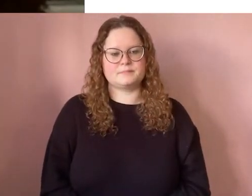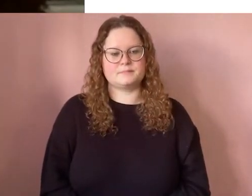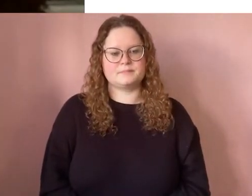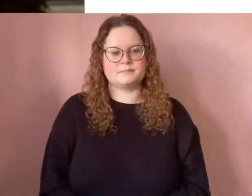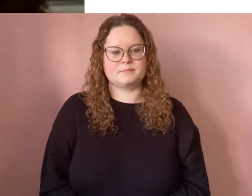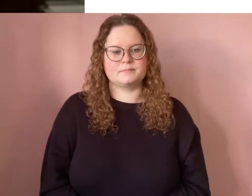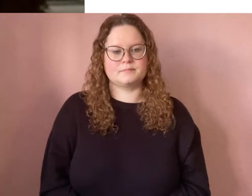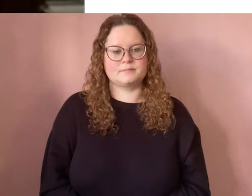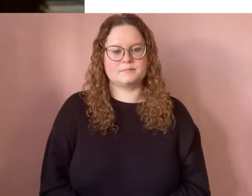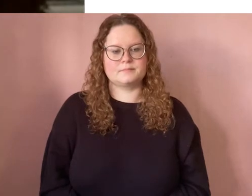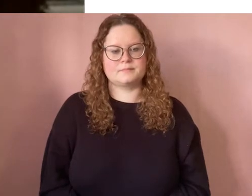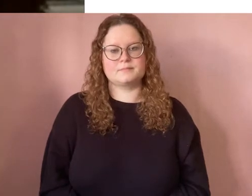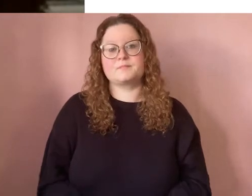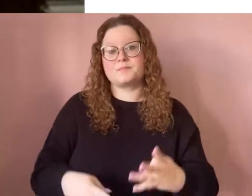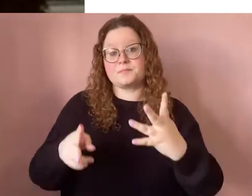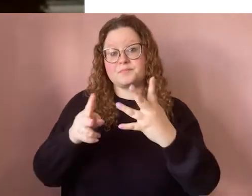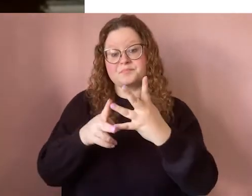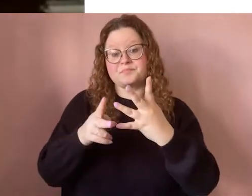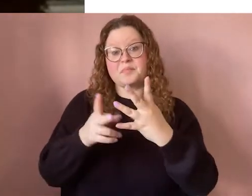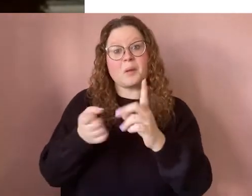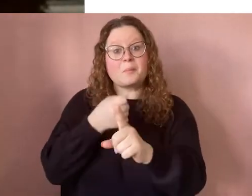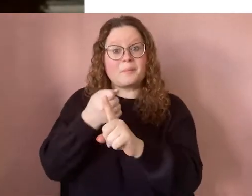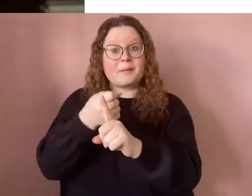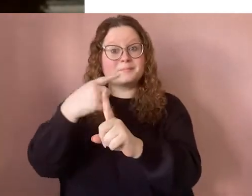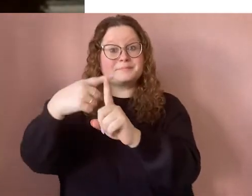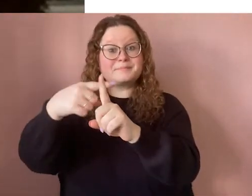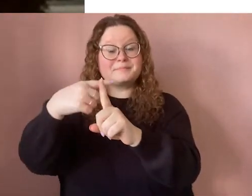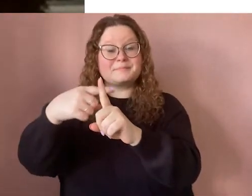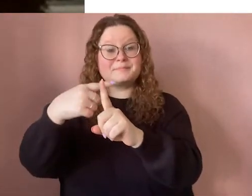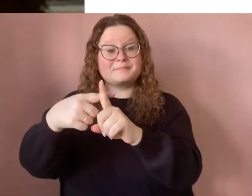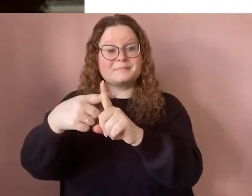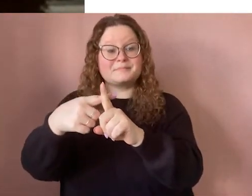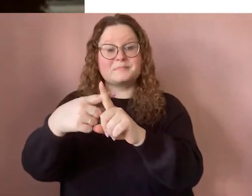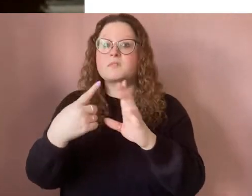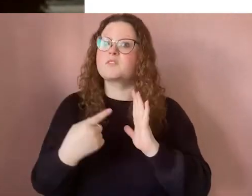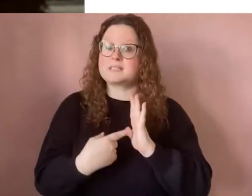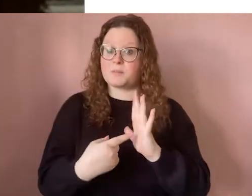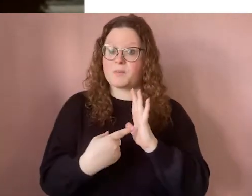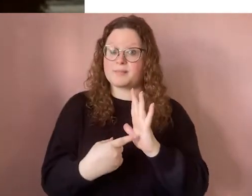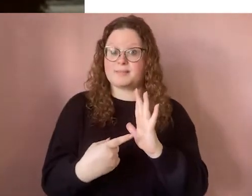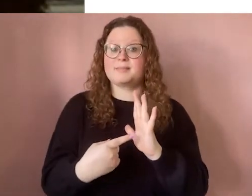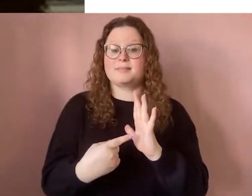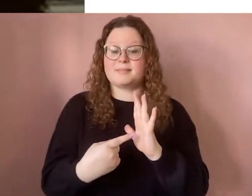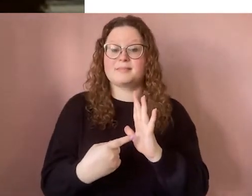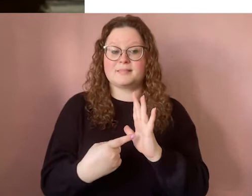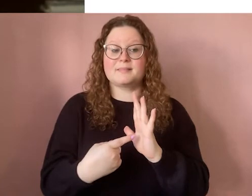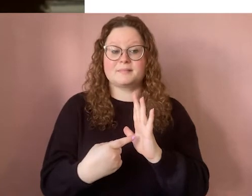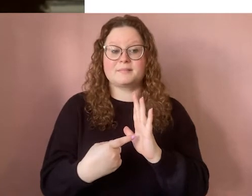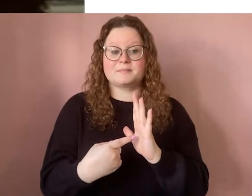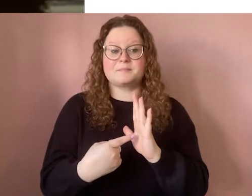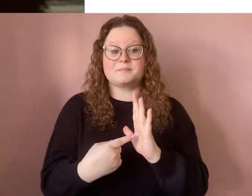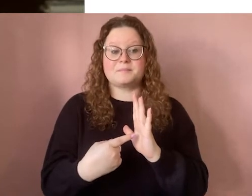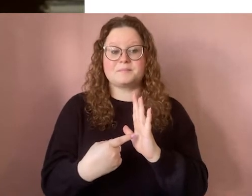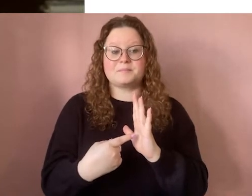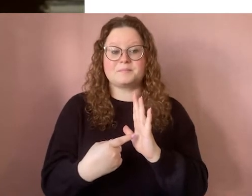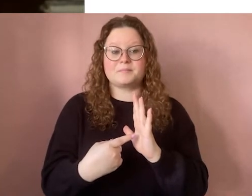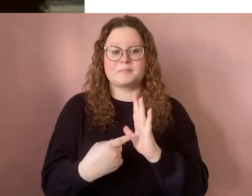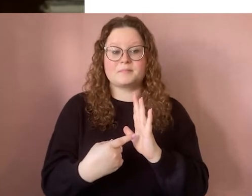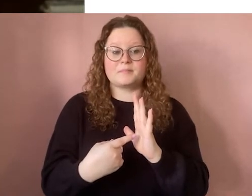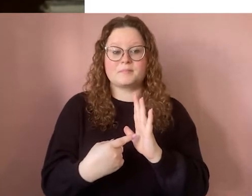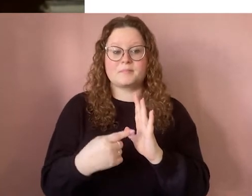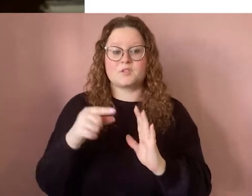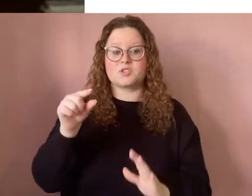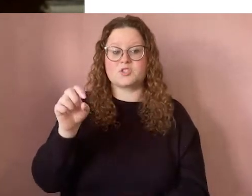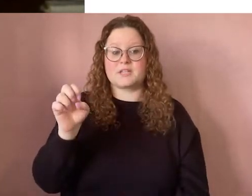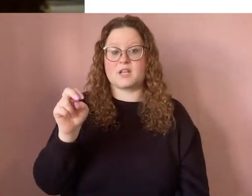for the good. For example, the fact that we have a genetic